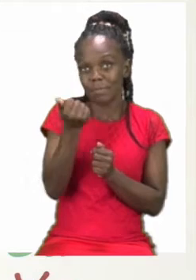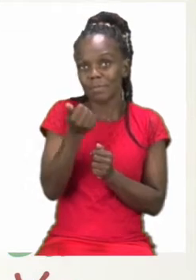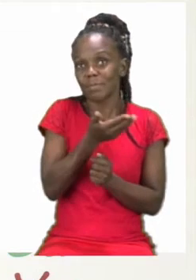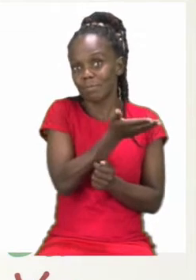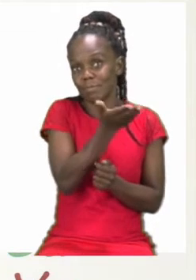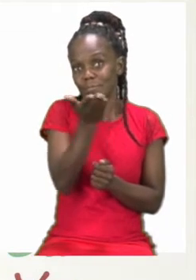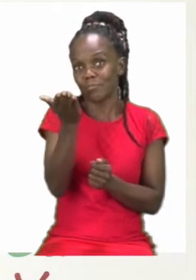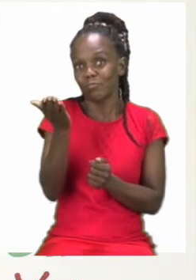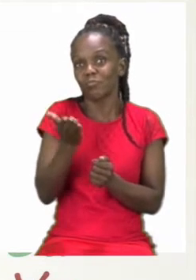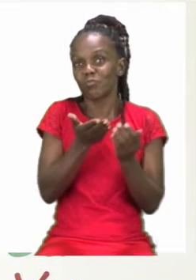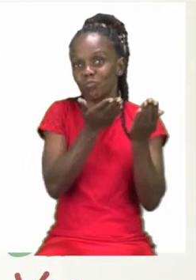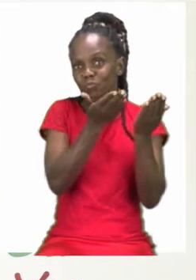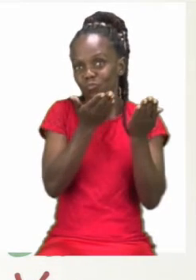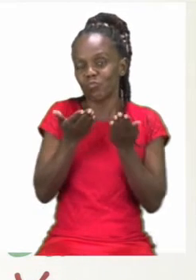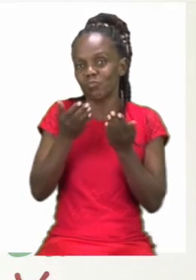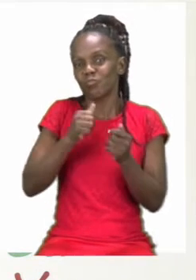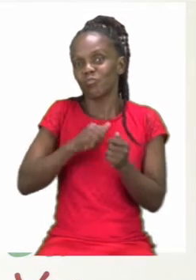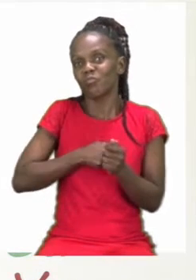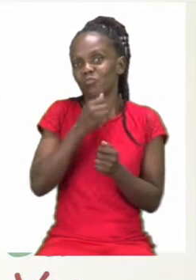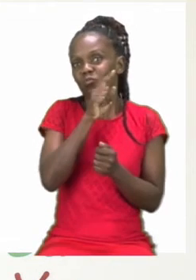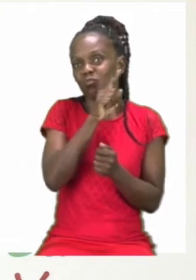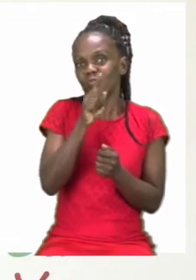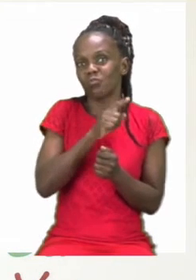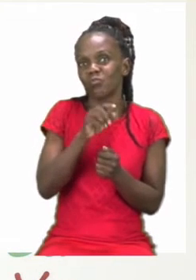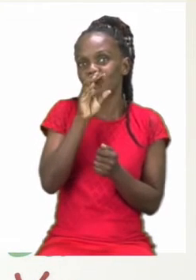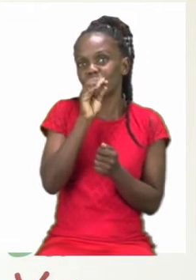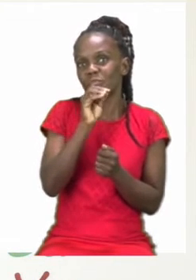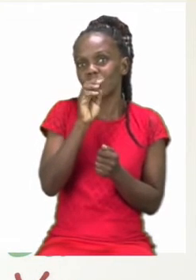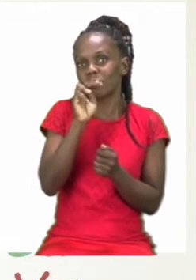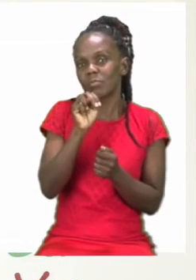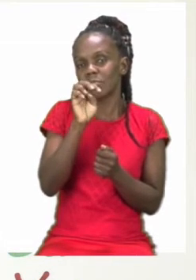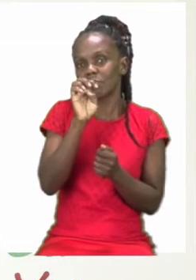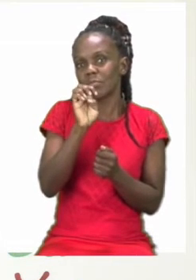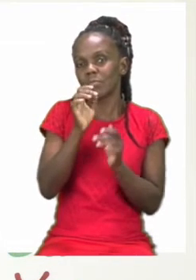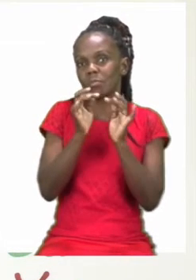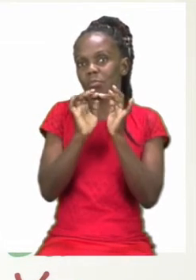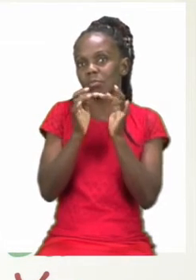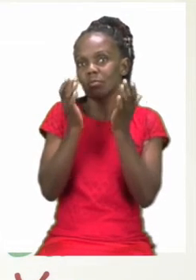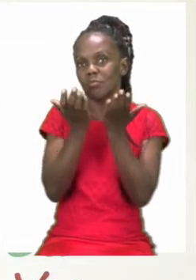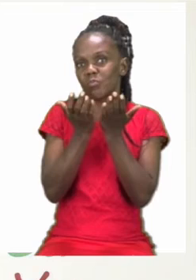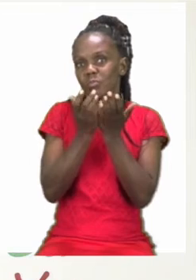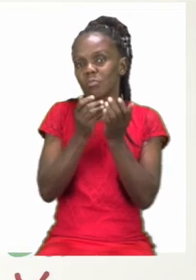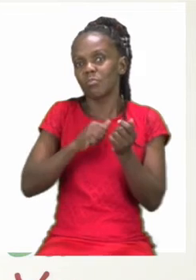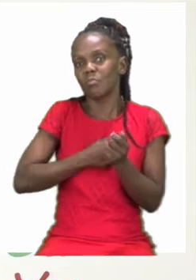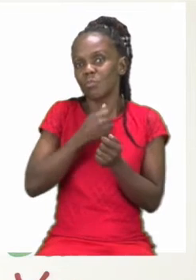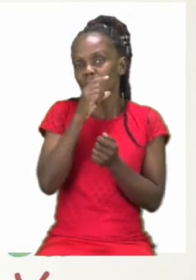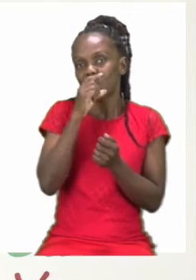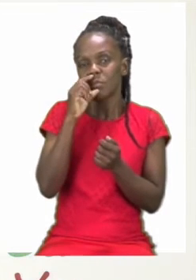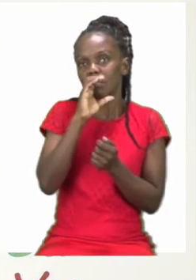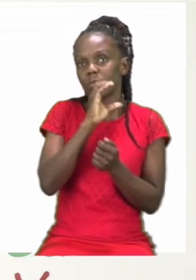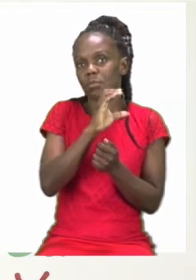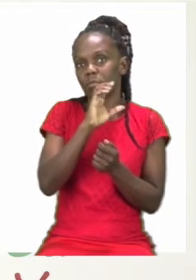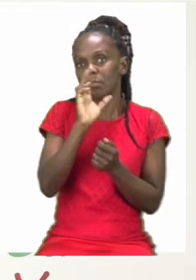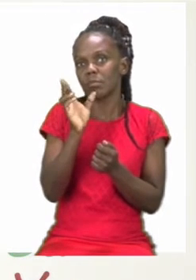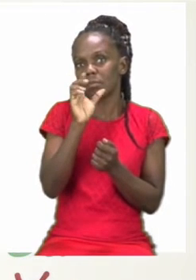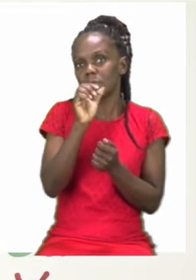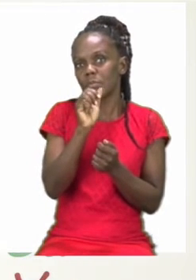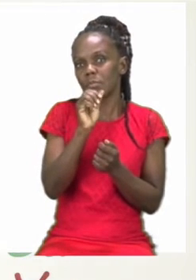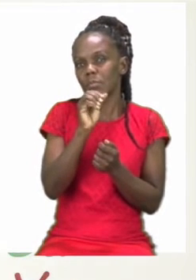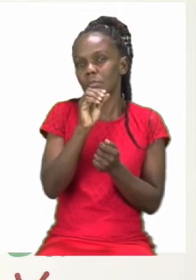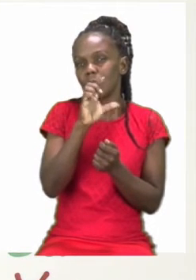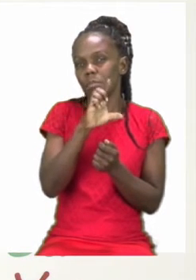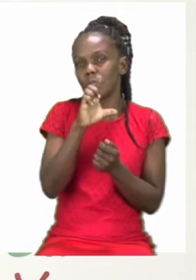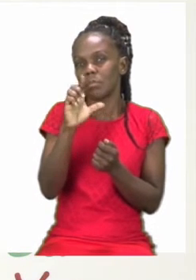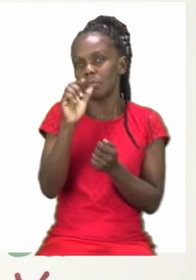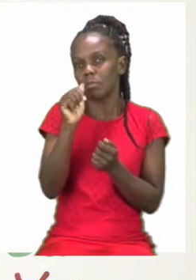Hello everyone and welcome to MyZone Online School. My name is Teacher Mutsa and